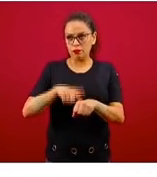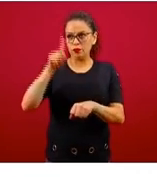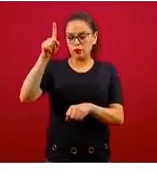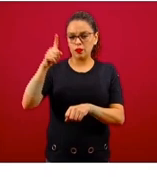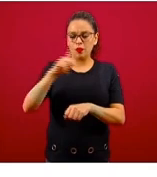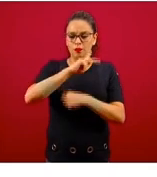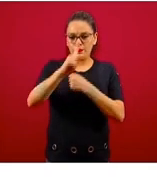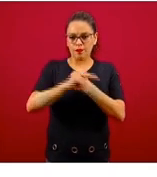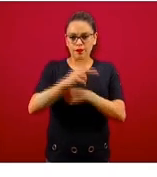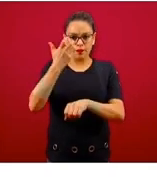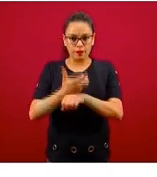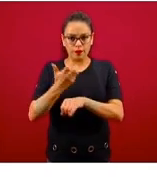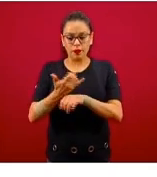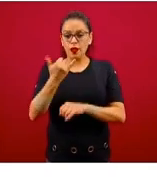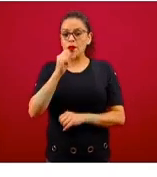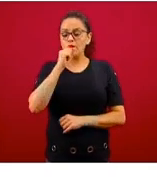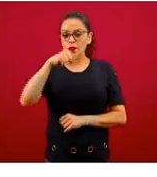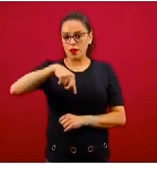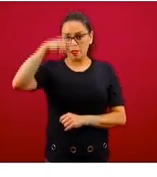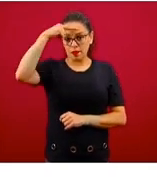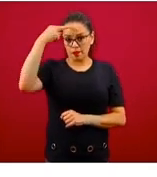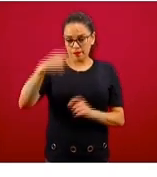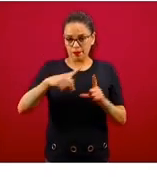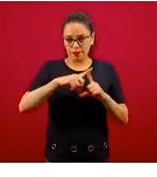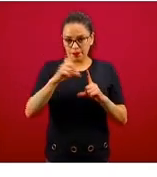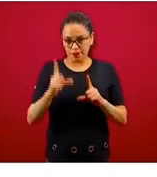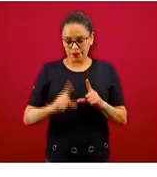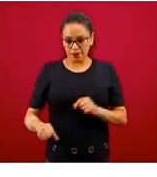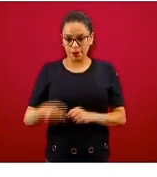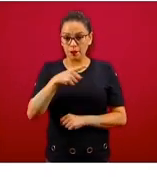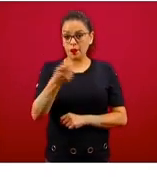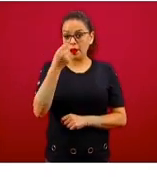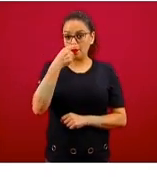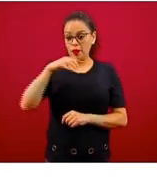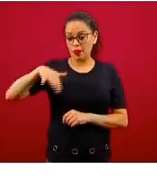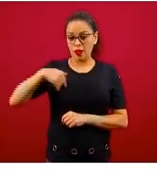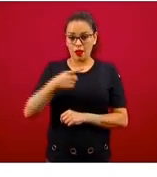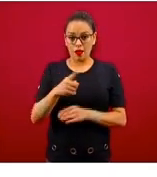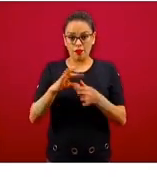having affected their heart function. So,